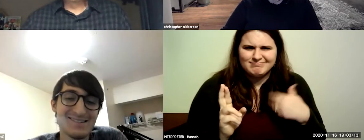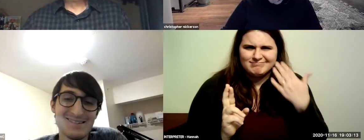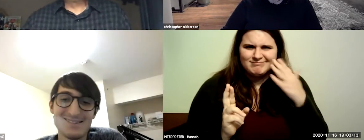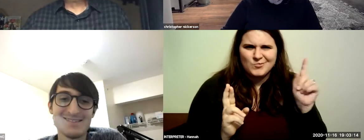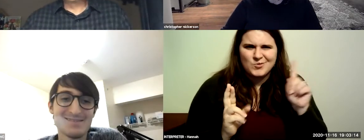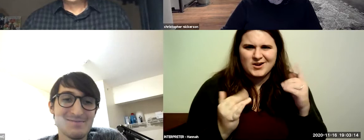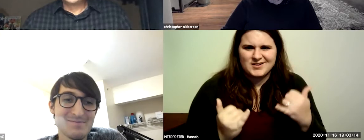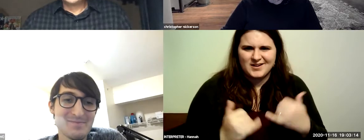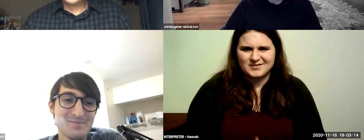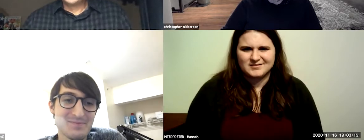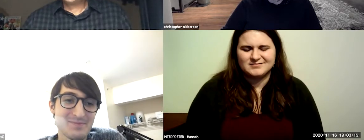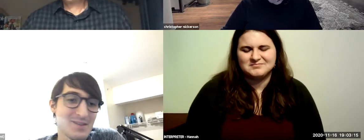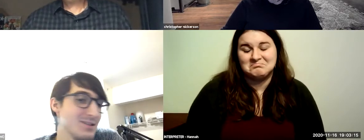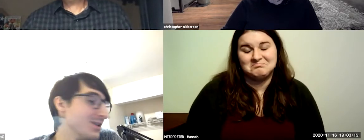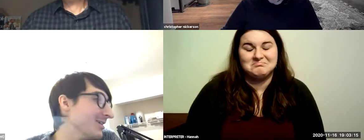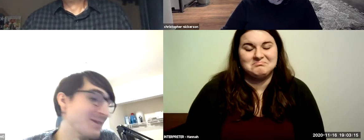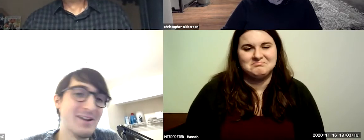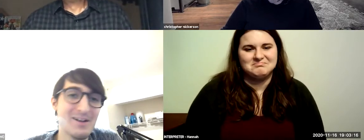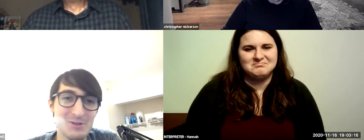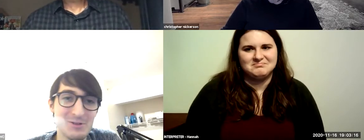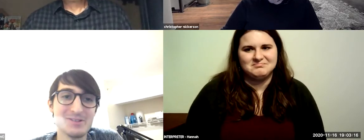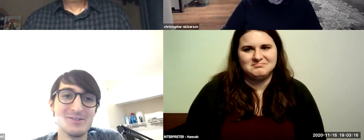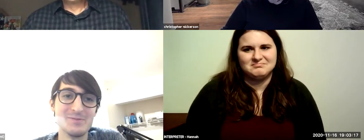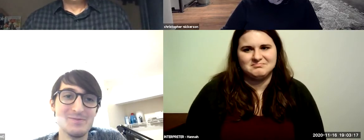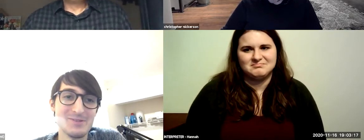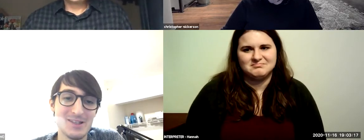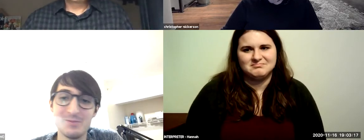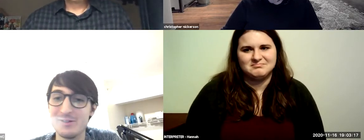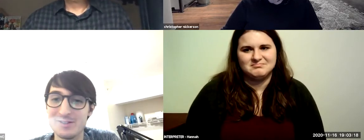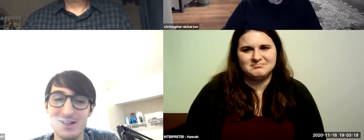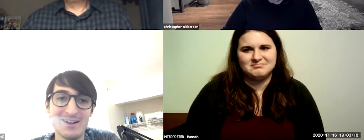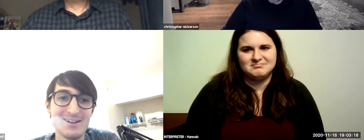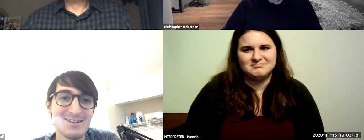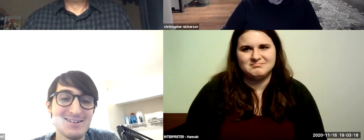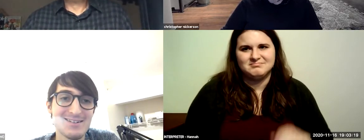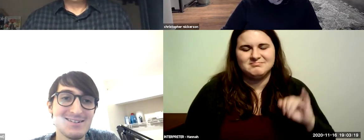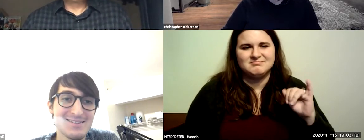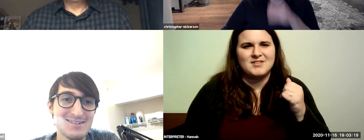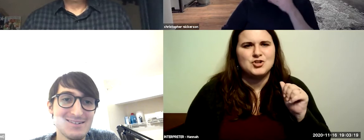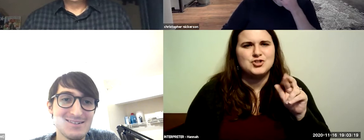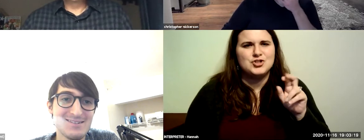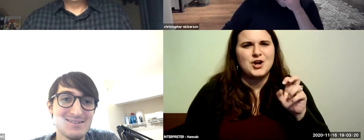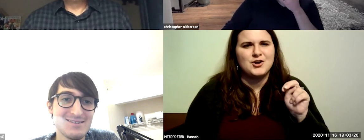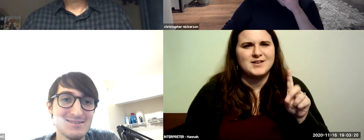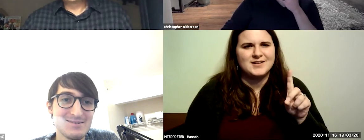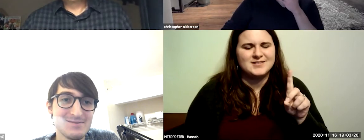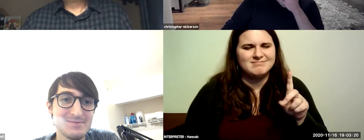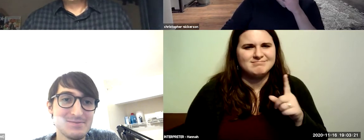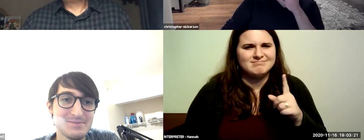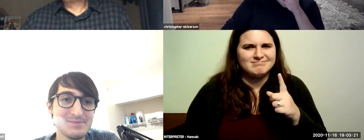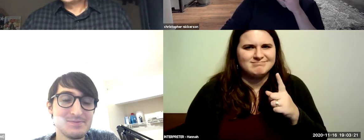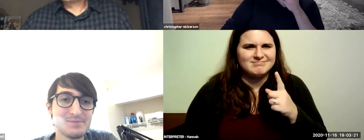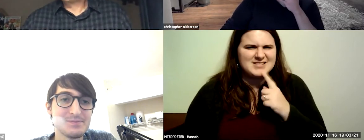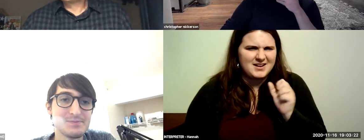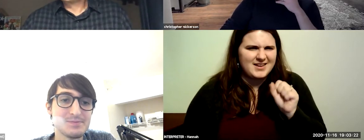You're still looking for them, right? I'm going to have them. Do you want me to send you? Yeah, go ahead and dump them all in there, and that way we have something to chat about. I was going to ask you,